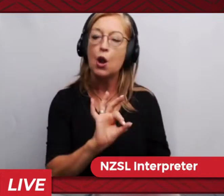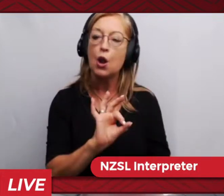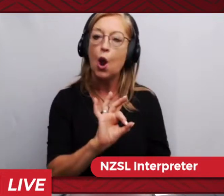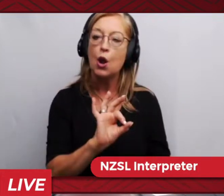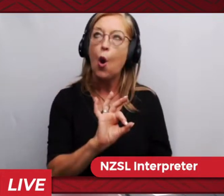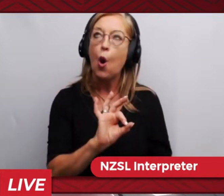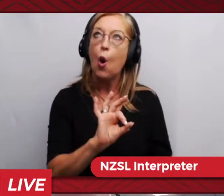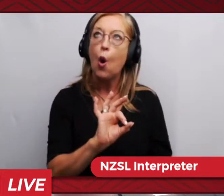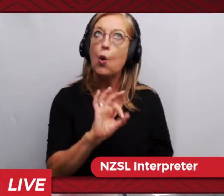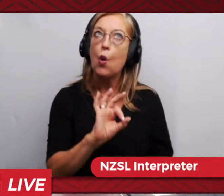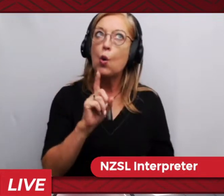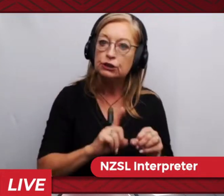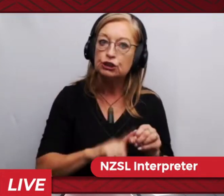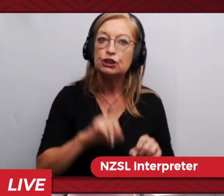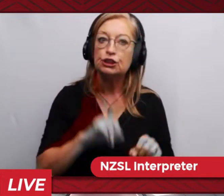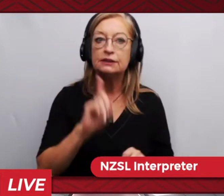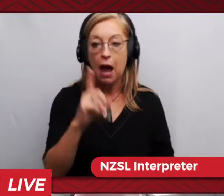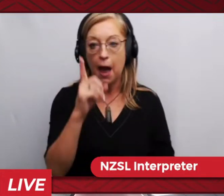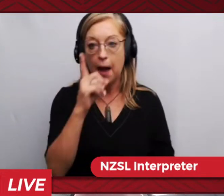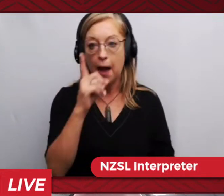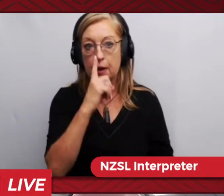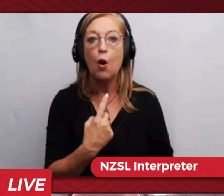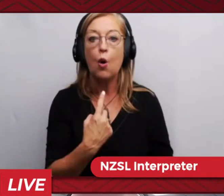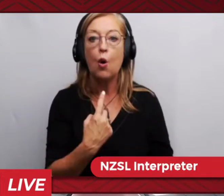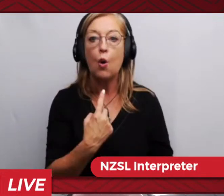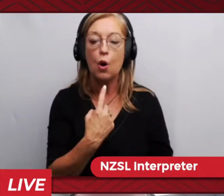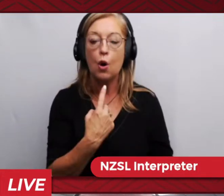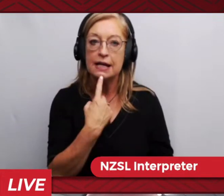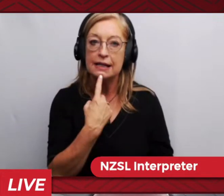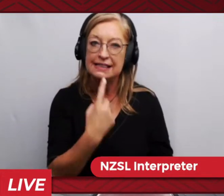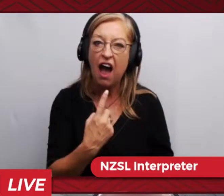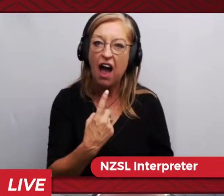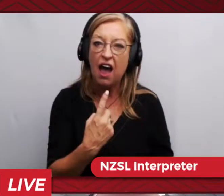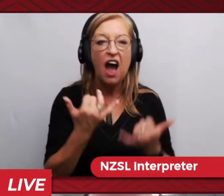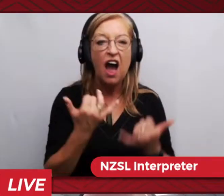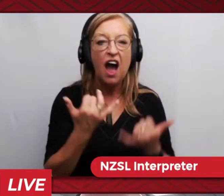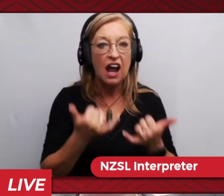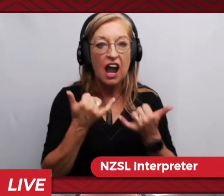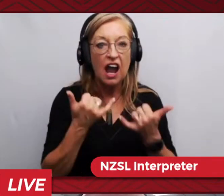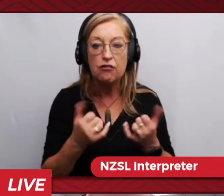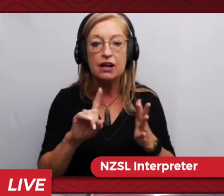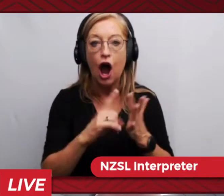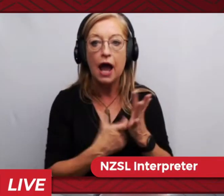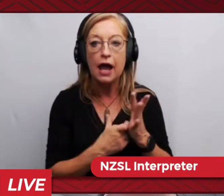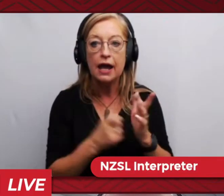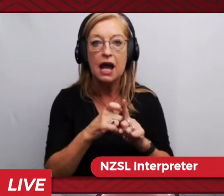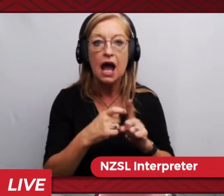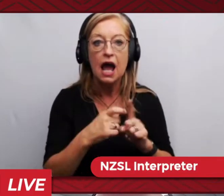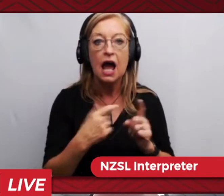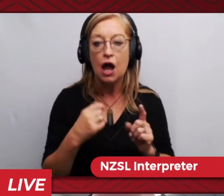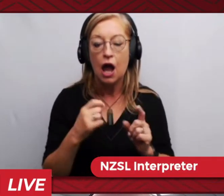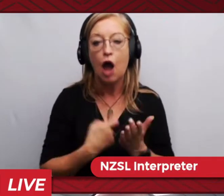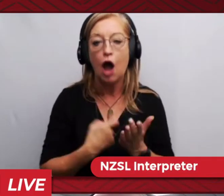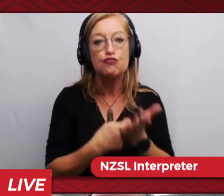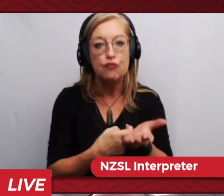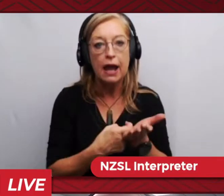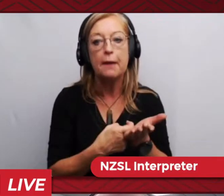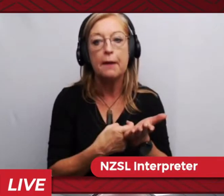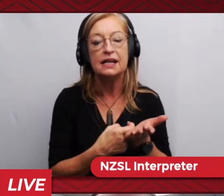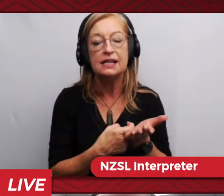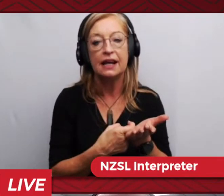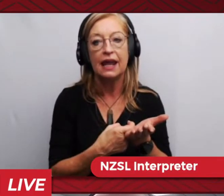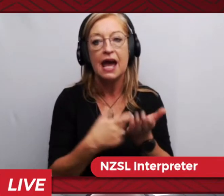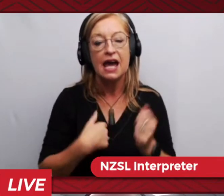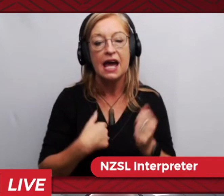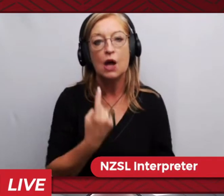that the current inland revenue recommended mileage rate is $1.17 as opposed to $1.09.